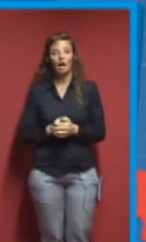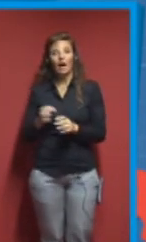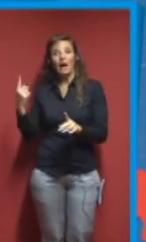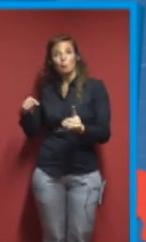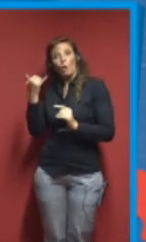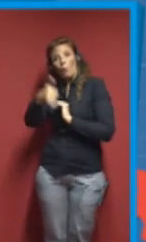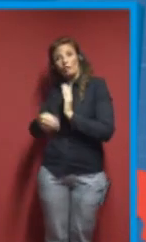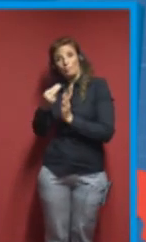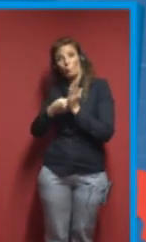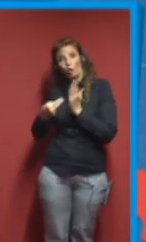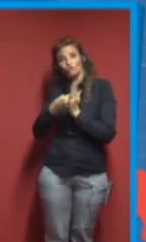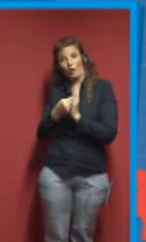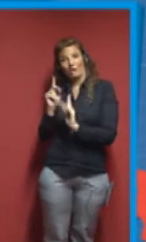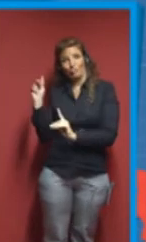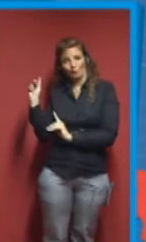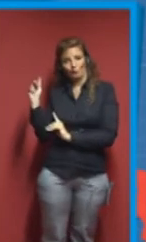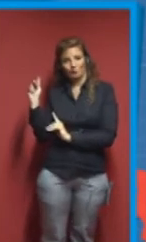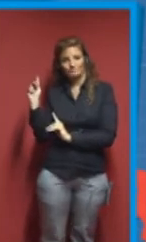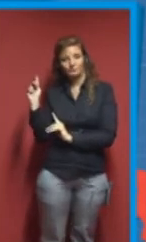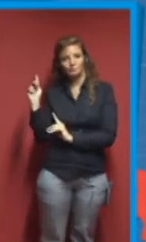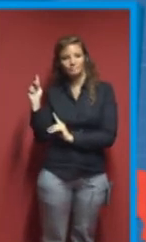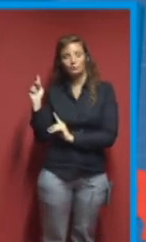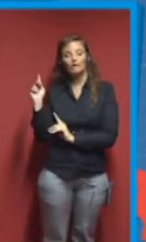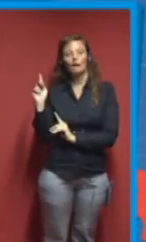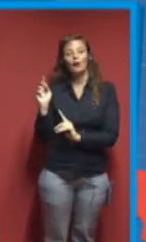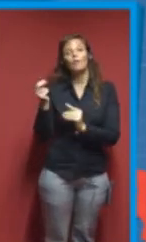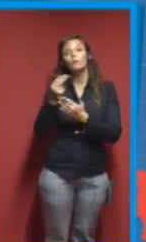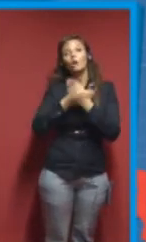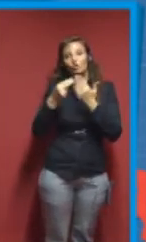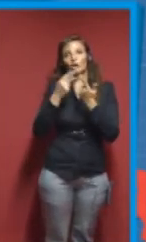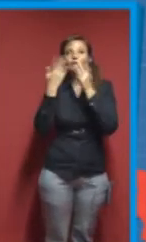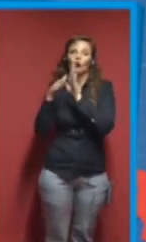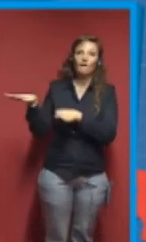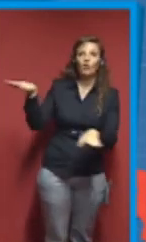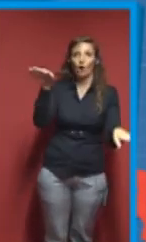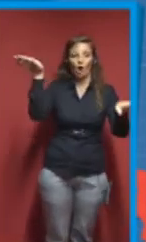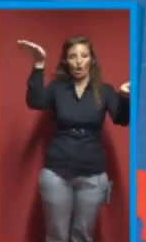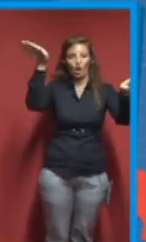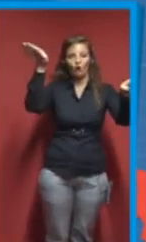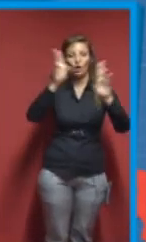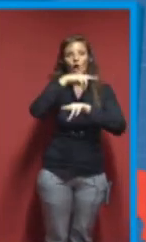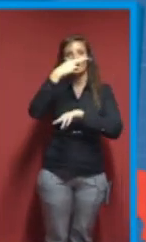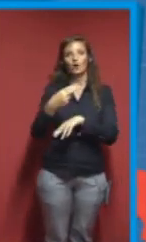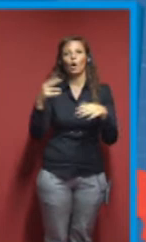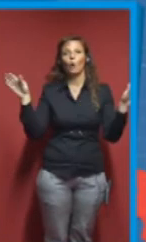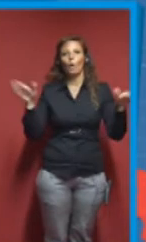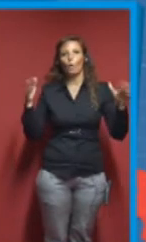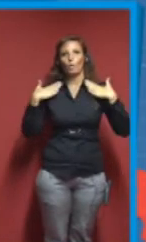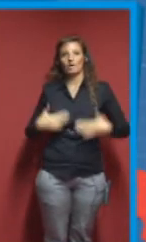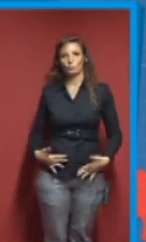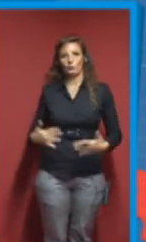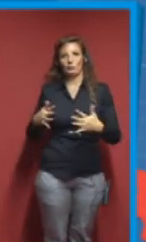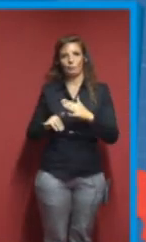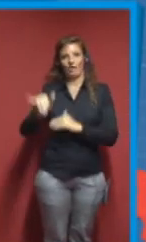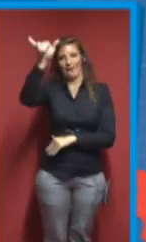about, it's really out there involving flight, and it has to do with wingsuit flight. In case some of you don't know what wingsuit flying is, here's a short